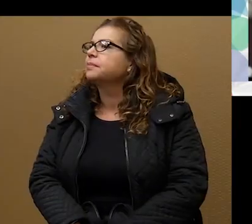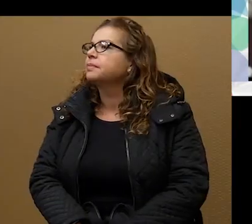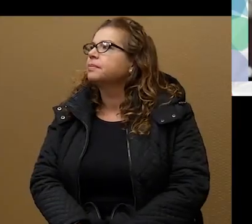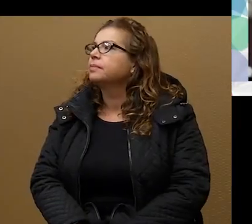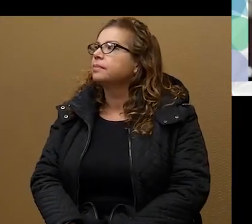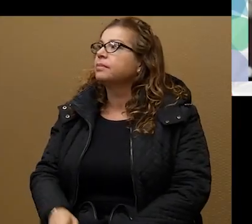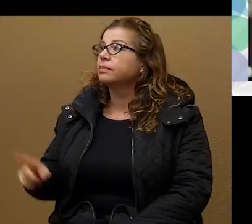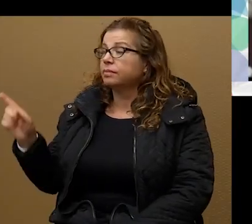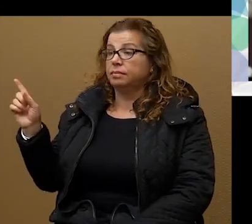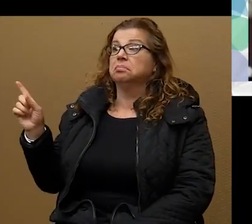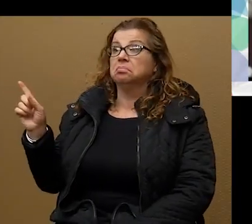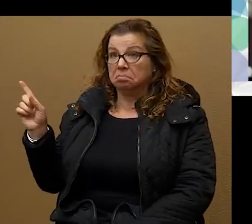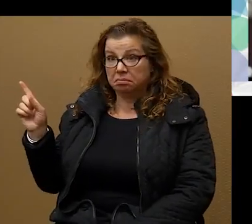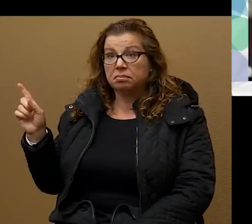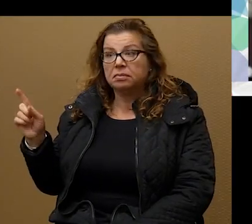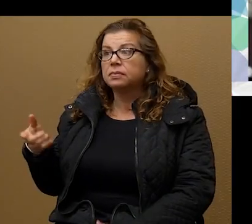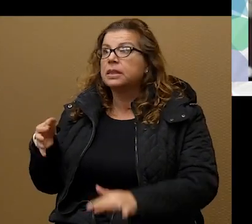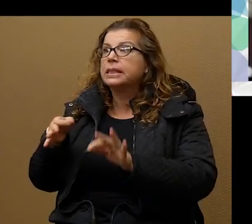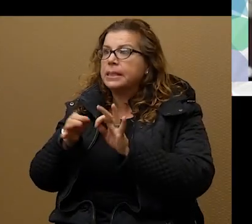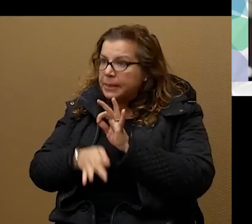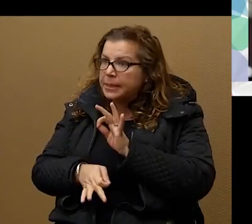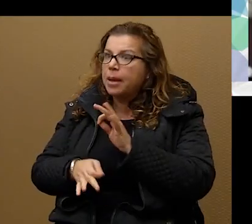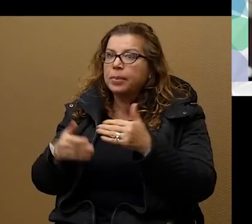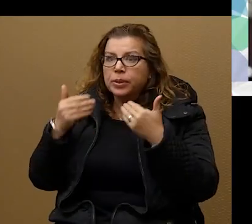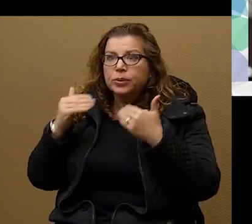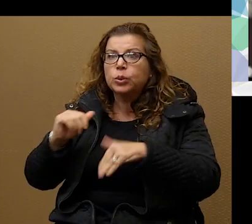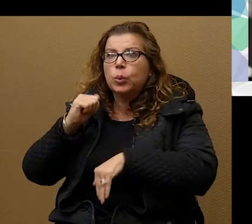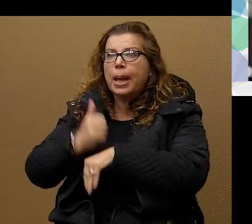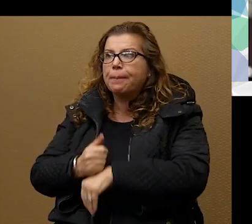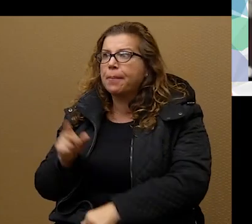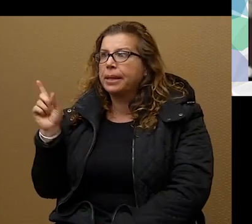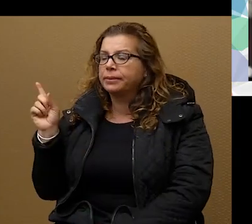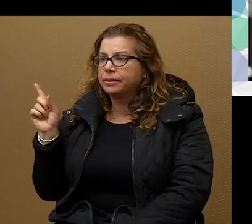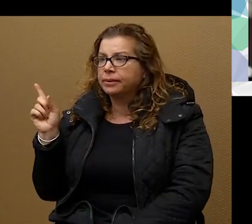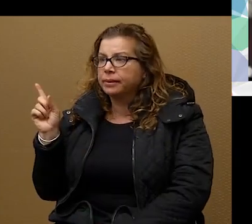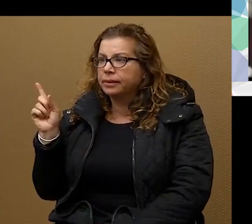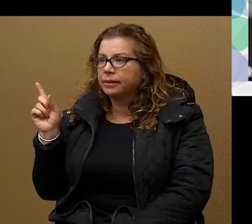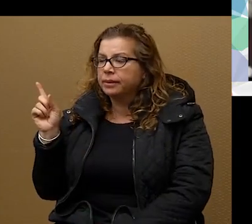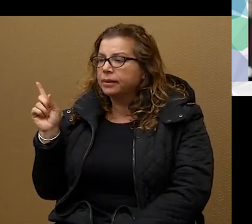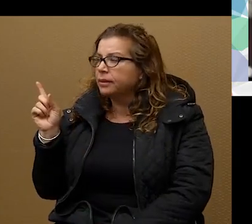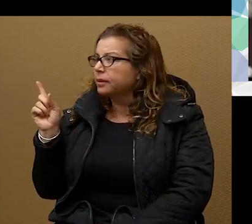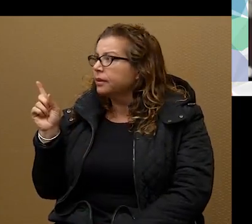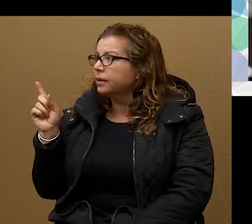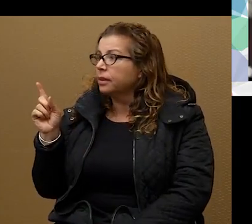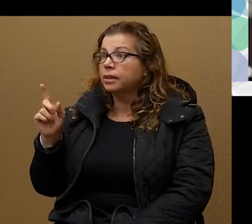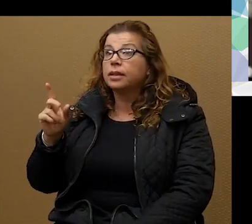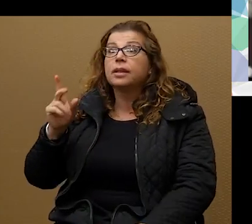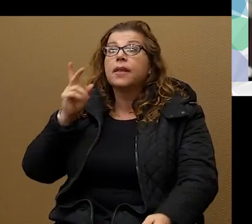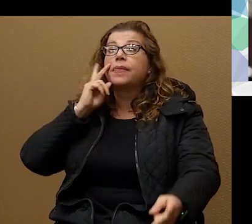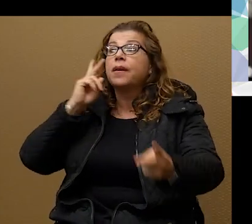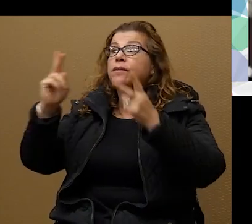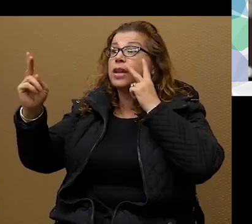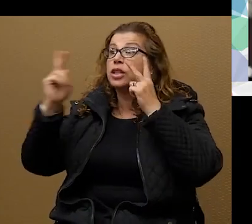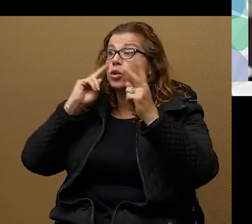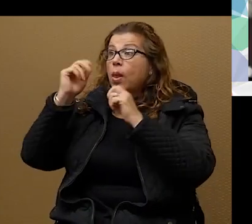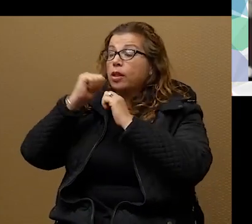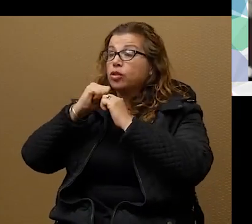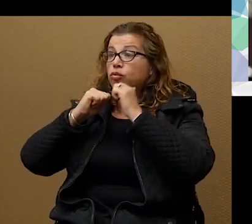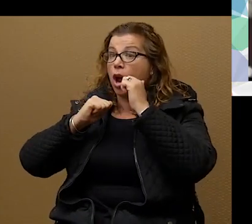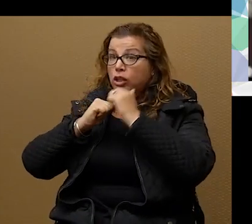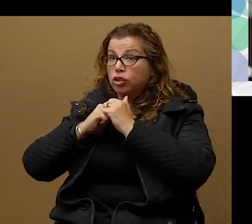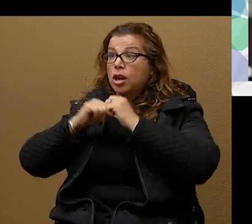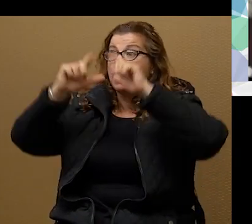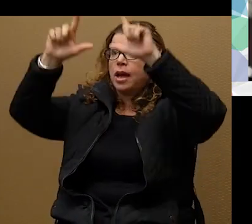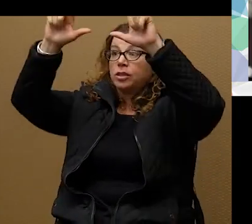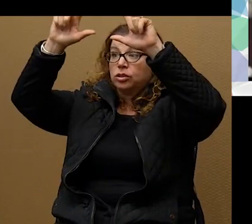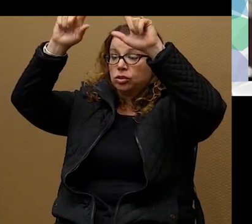So super simple to implement. So then the visual structures is that